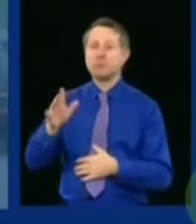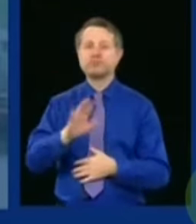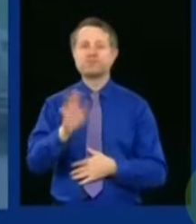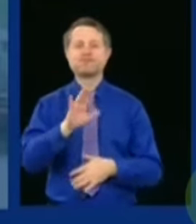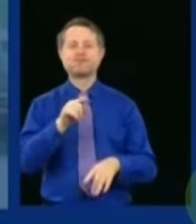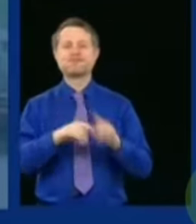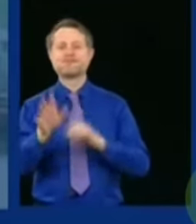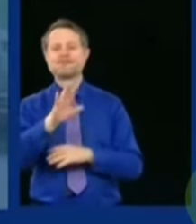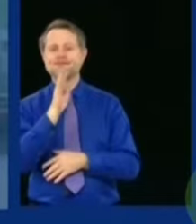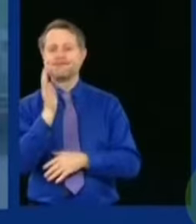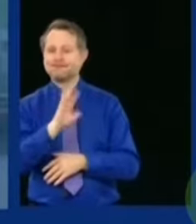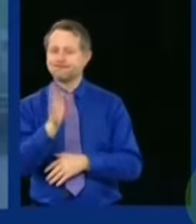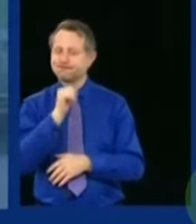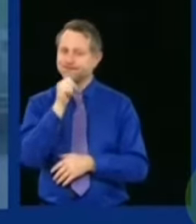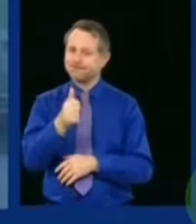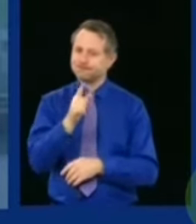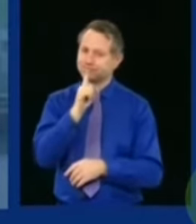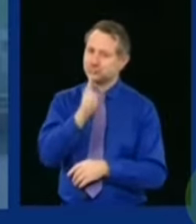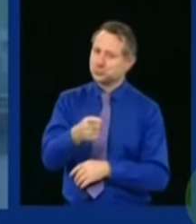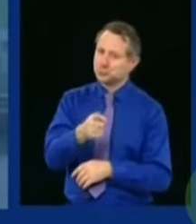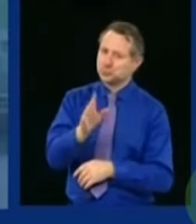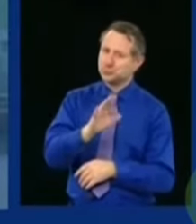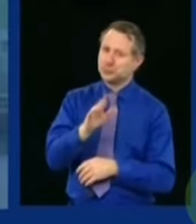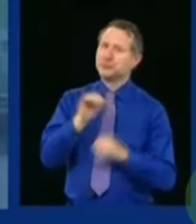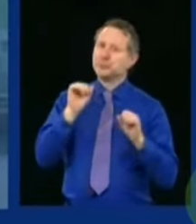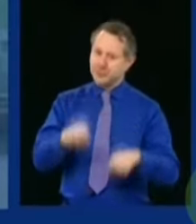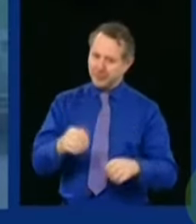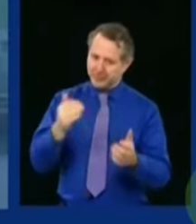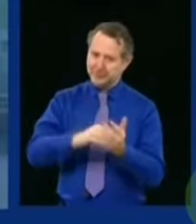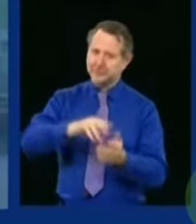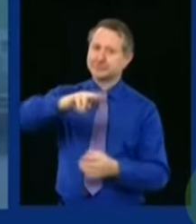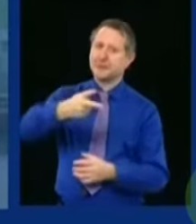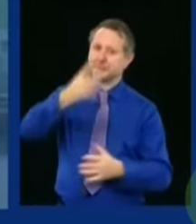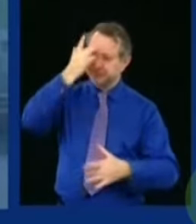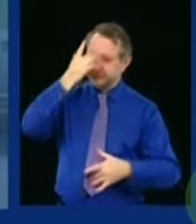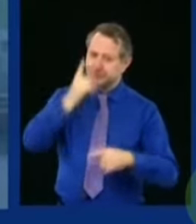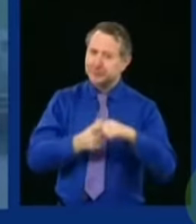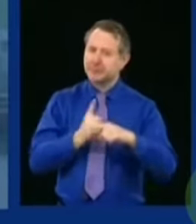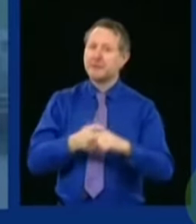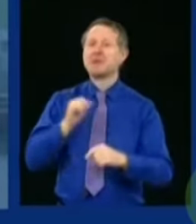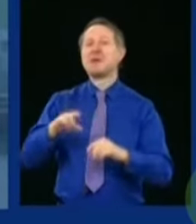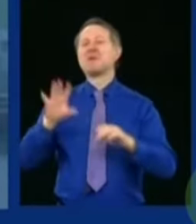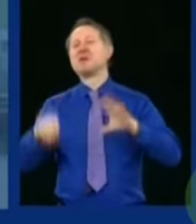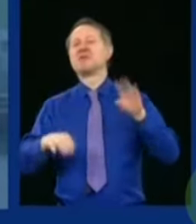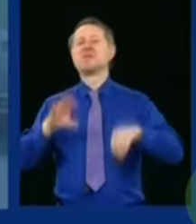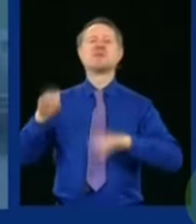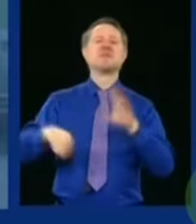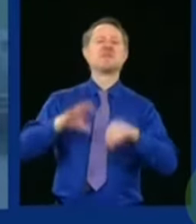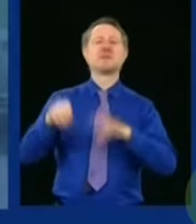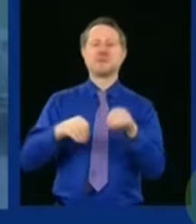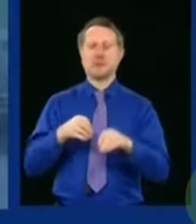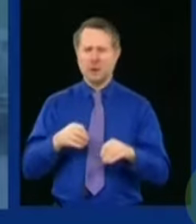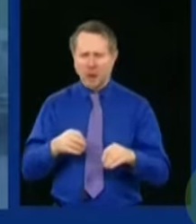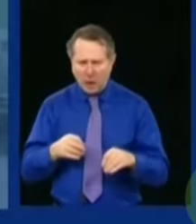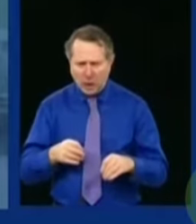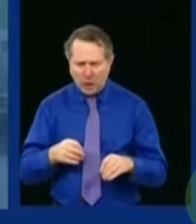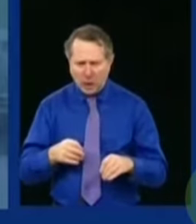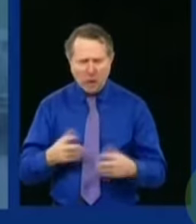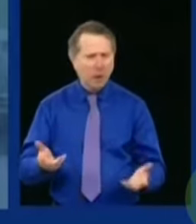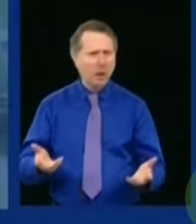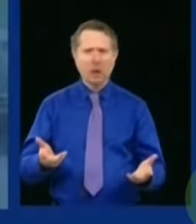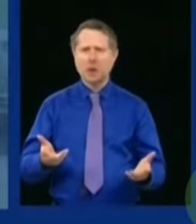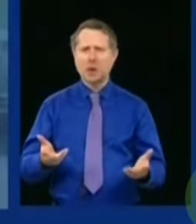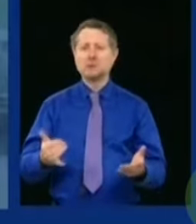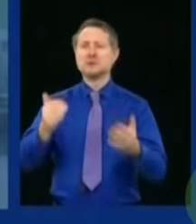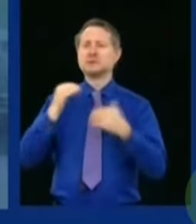little immune, or they're partially immune. Then we were told children are not affected by